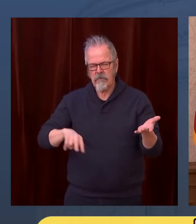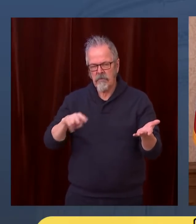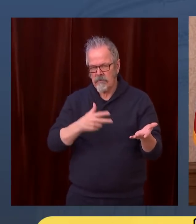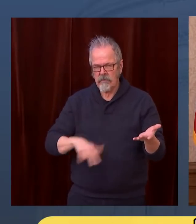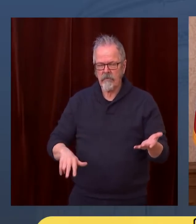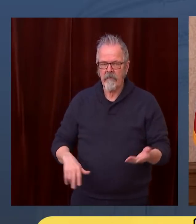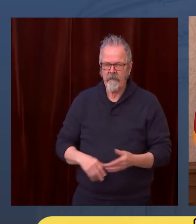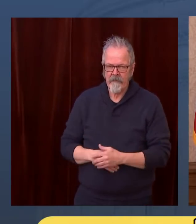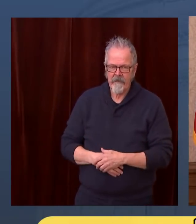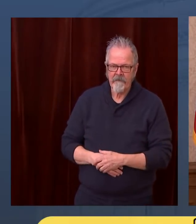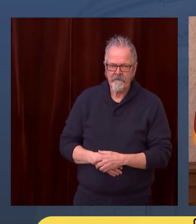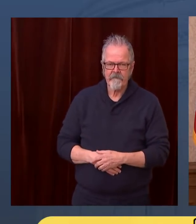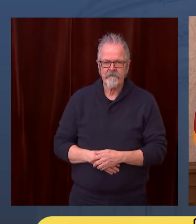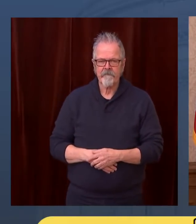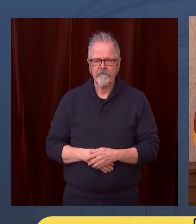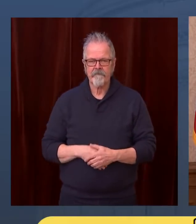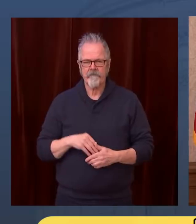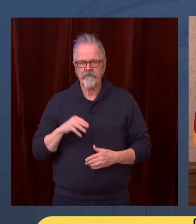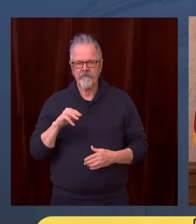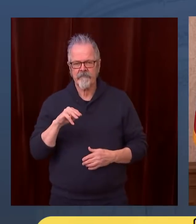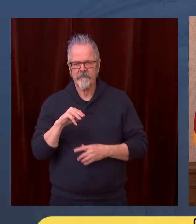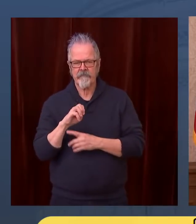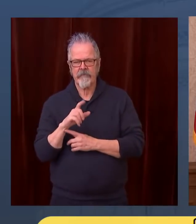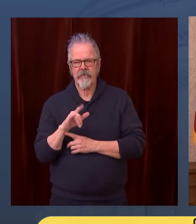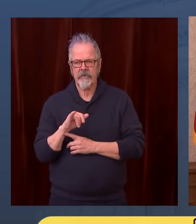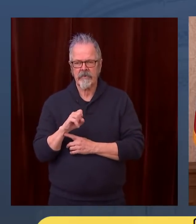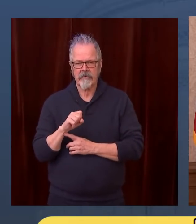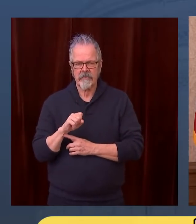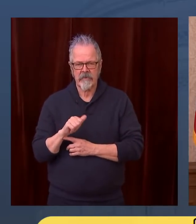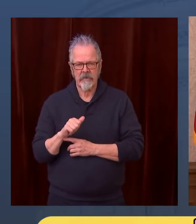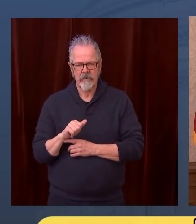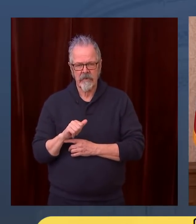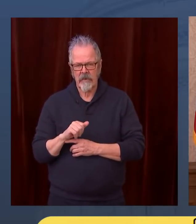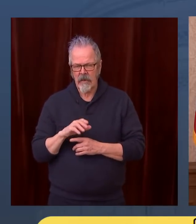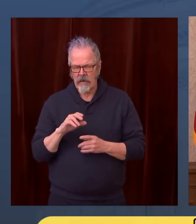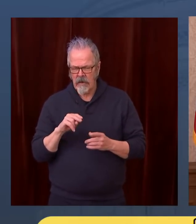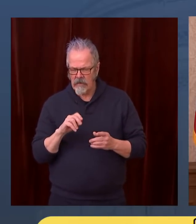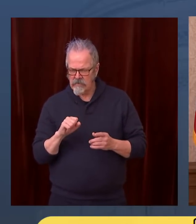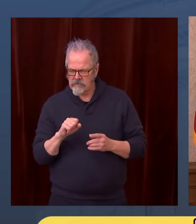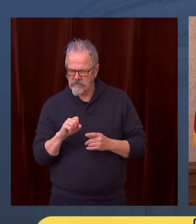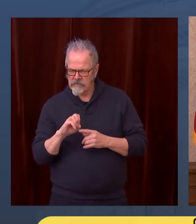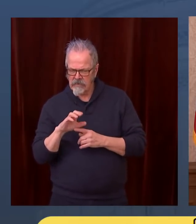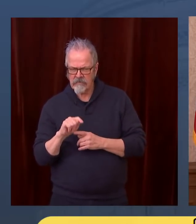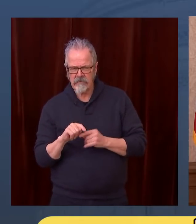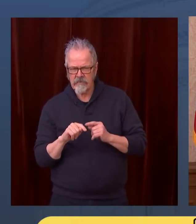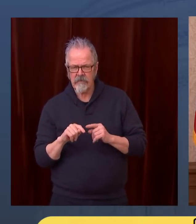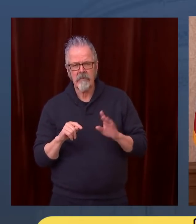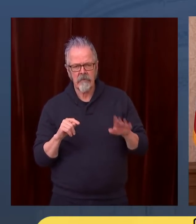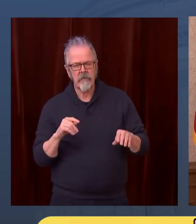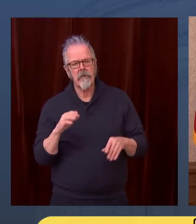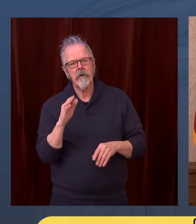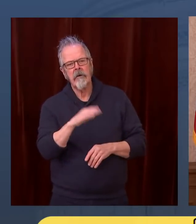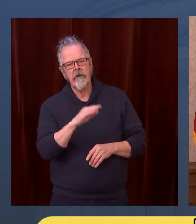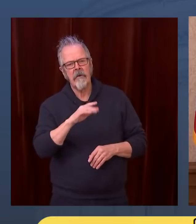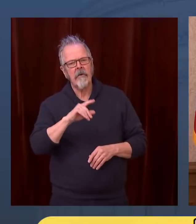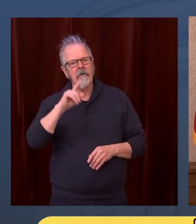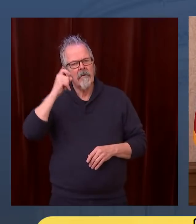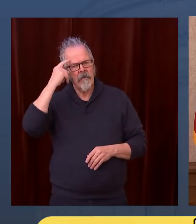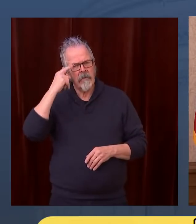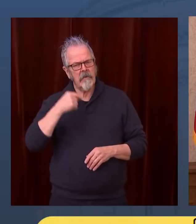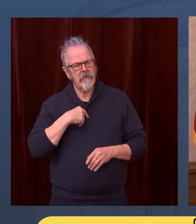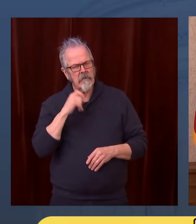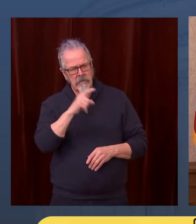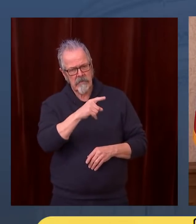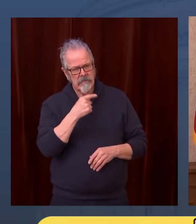Go ahead, Melissa. Hi, Governor. I guess I wanted to ask about the idea that businesses can still impose mask requirements if they